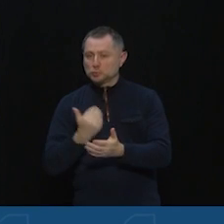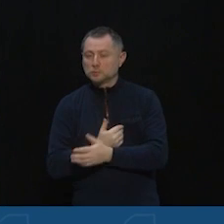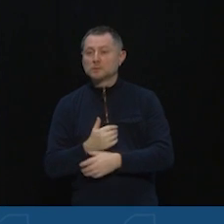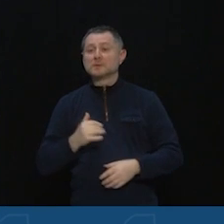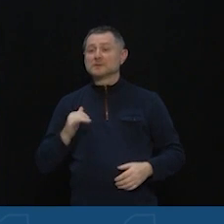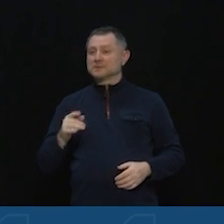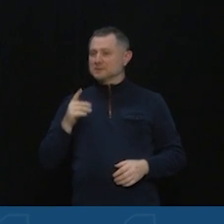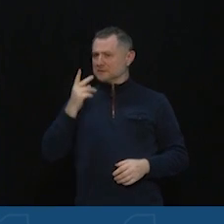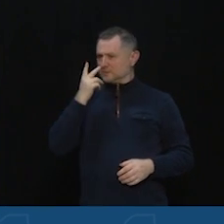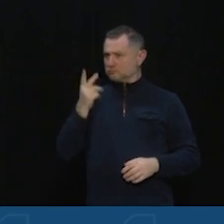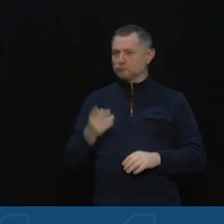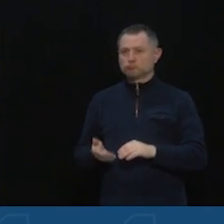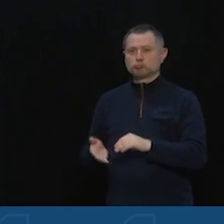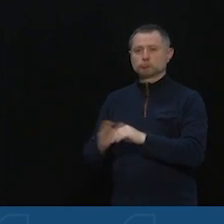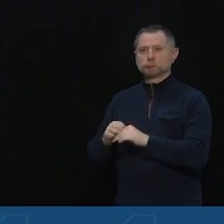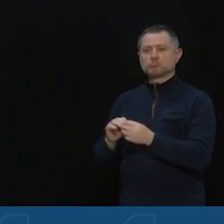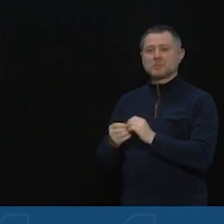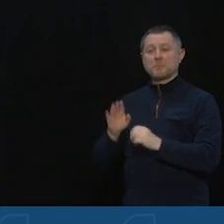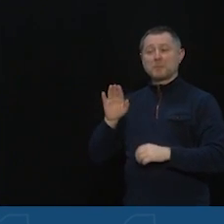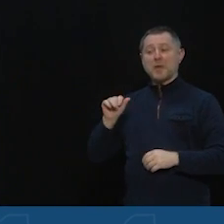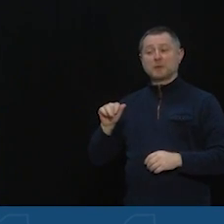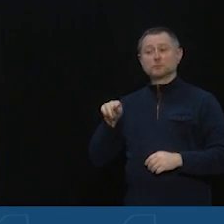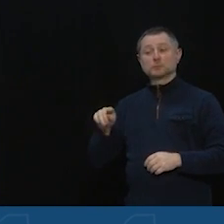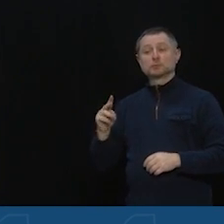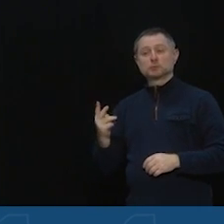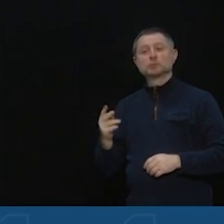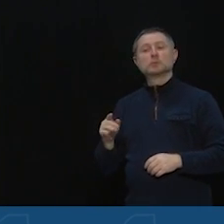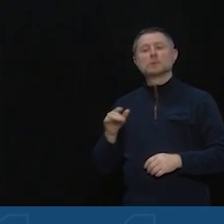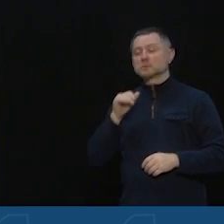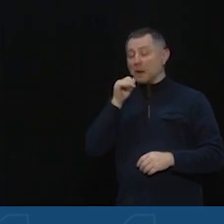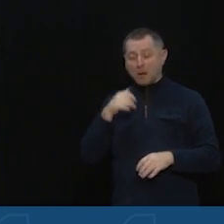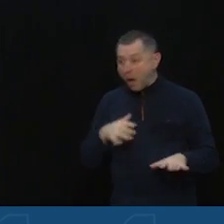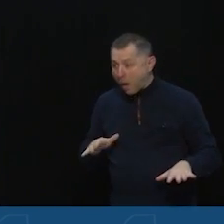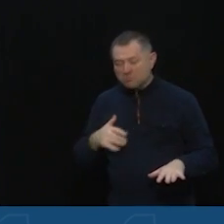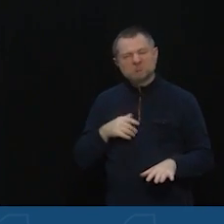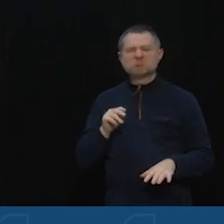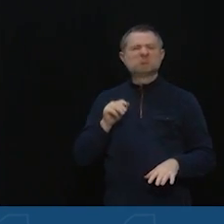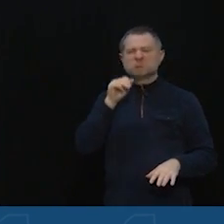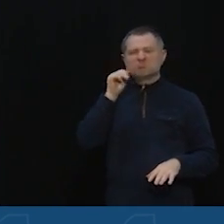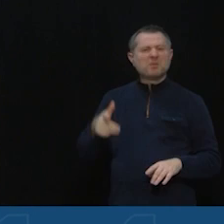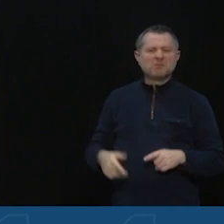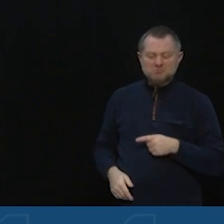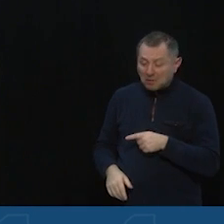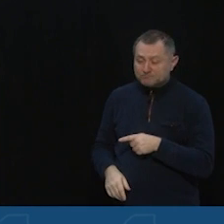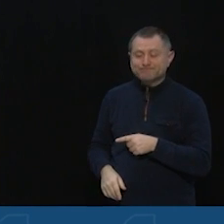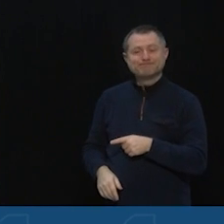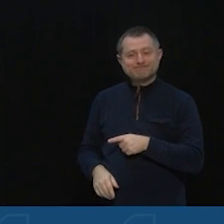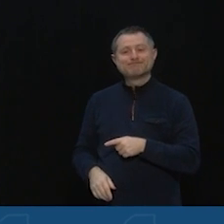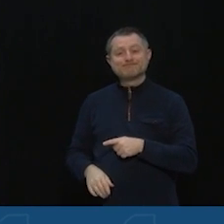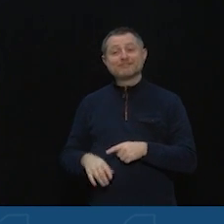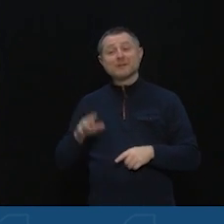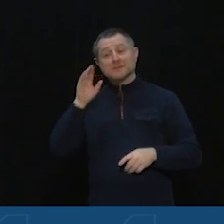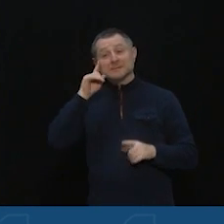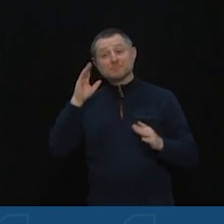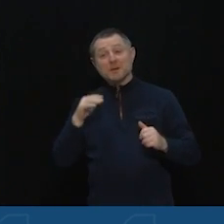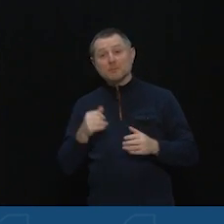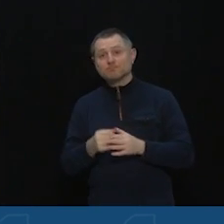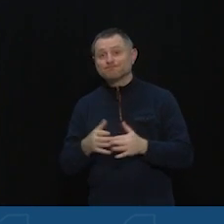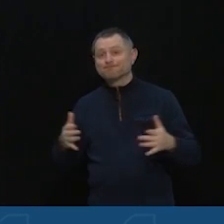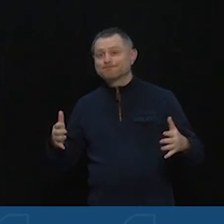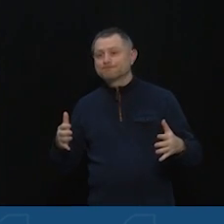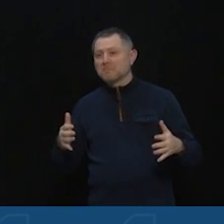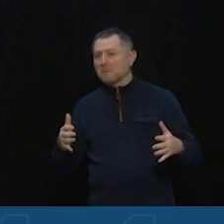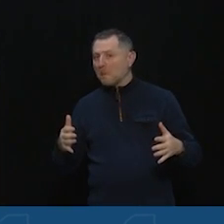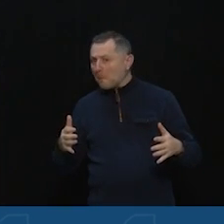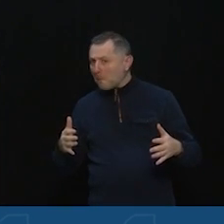proportion of BA.2 is not surprising, but it has increased more slowly in New York and elsewhere in the US